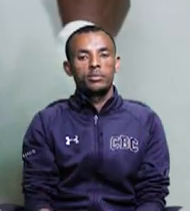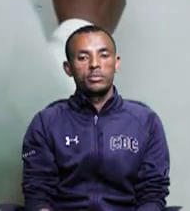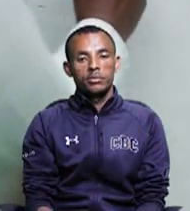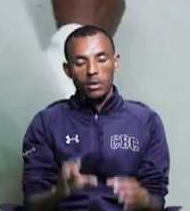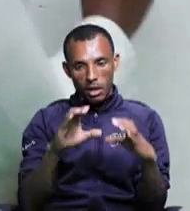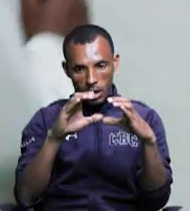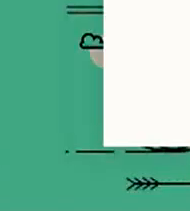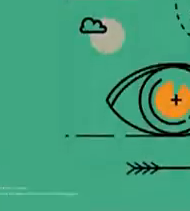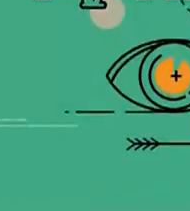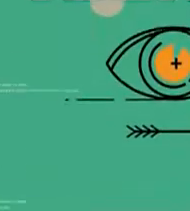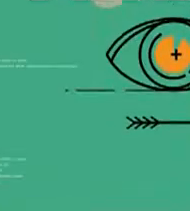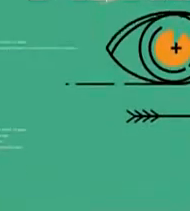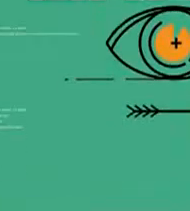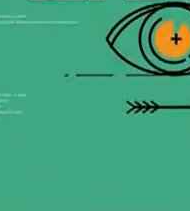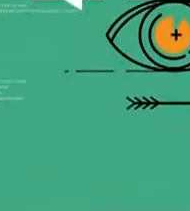Class interval